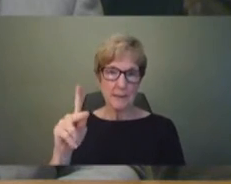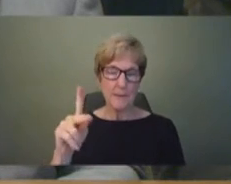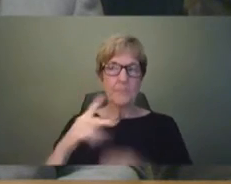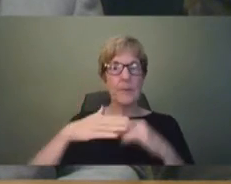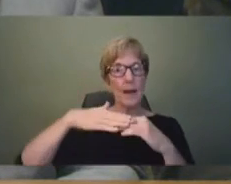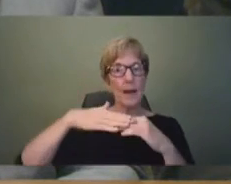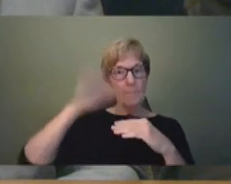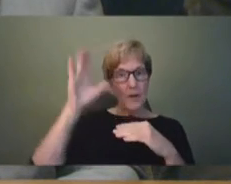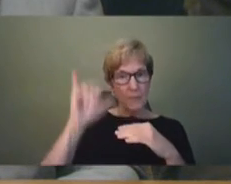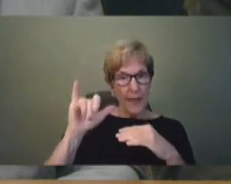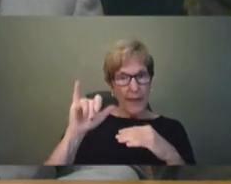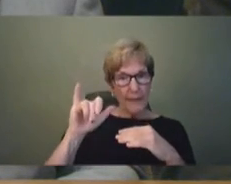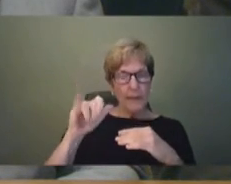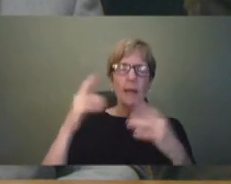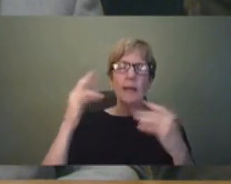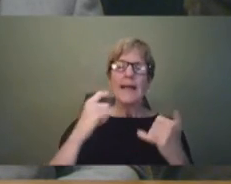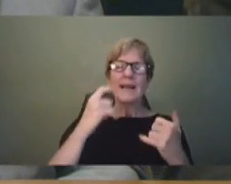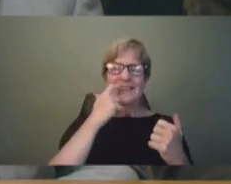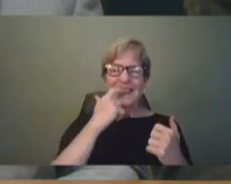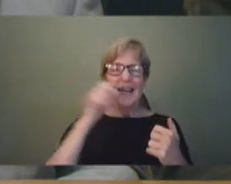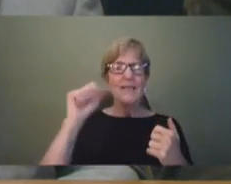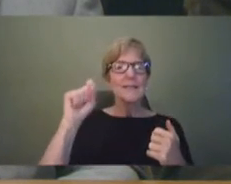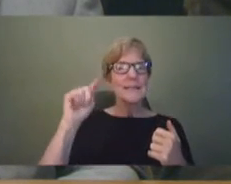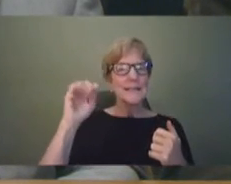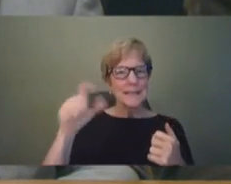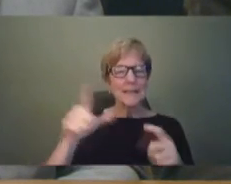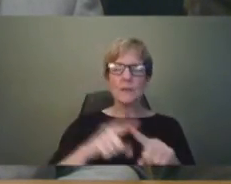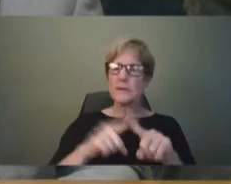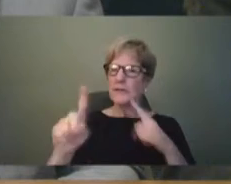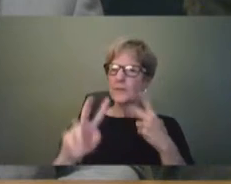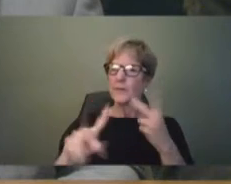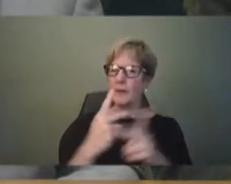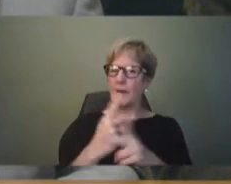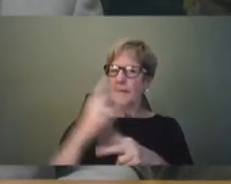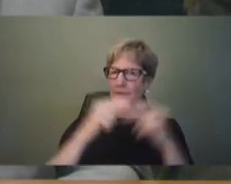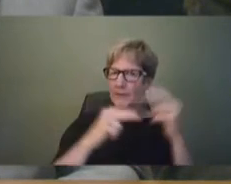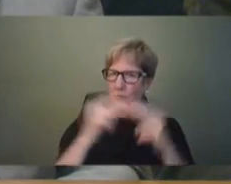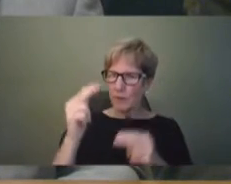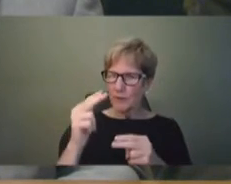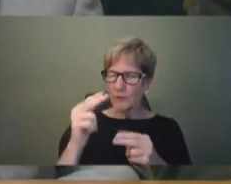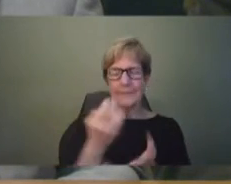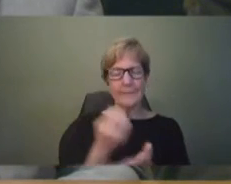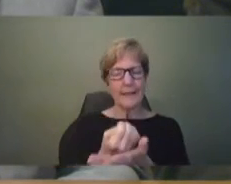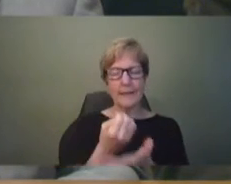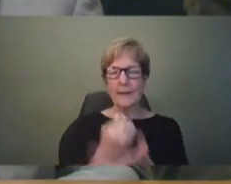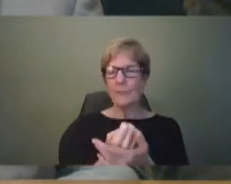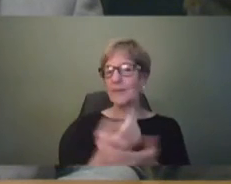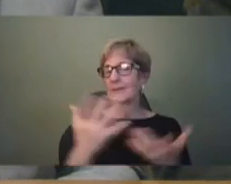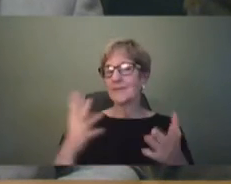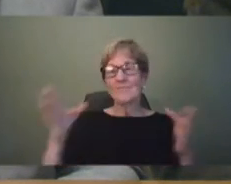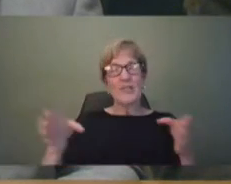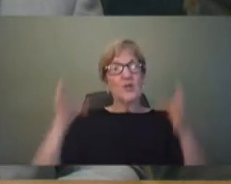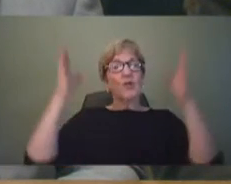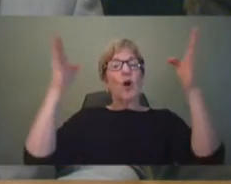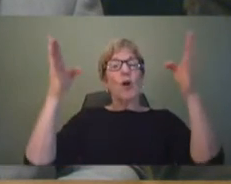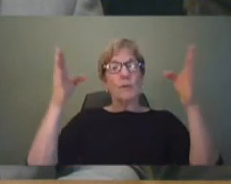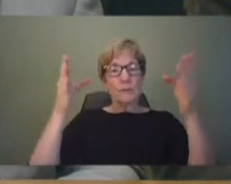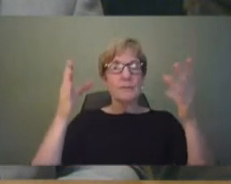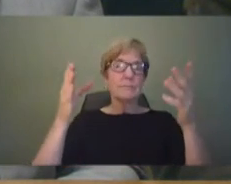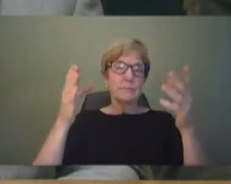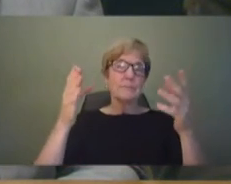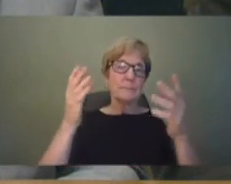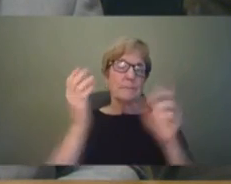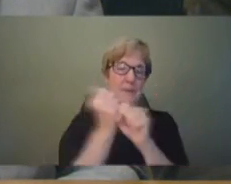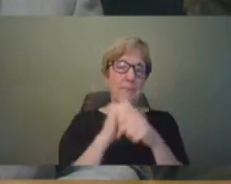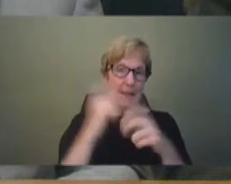level you move to Glass and steel a different construction type and to do that the economics of it you've just got to go a bit taller to make it work we think that gets a